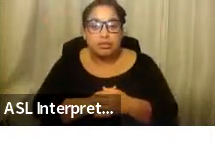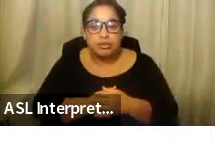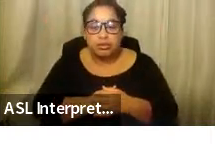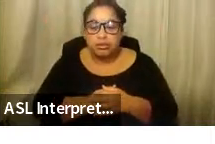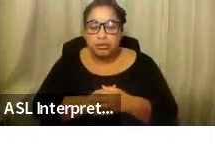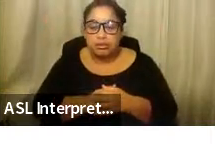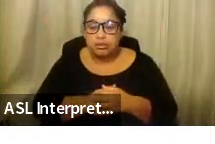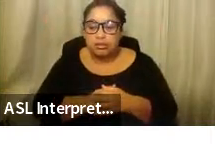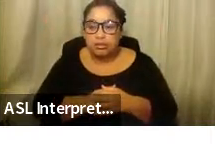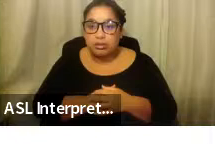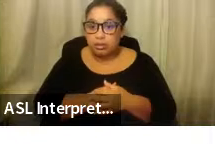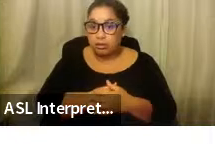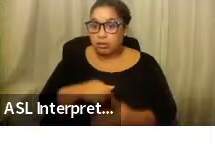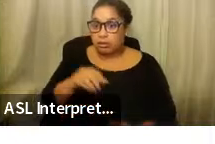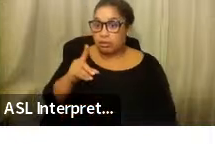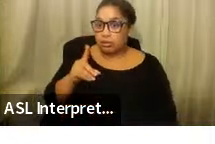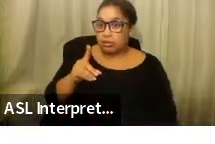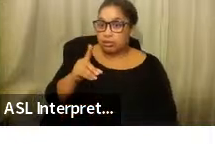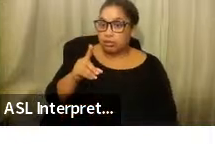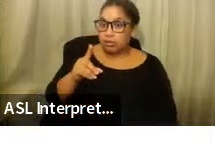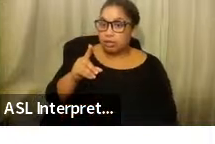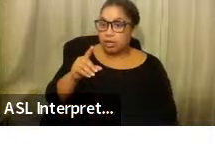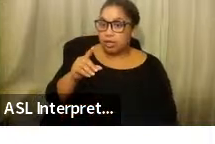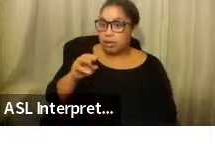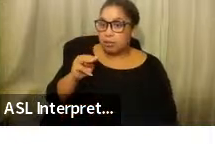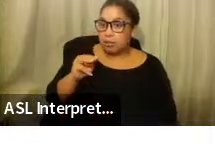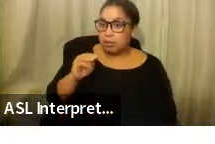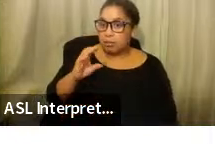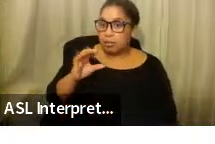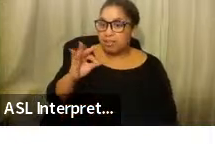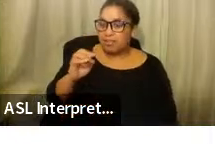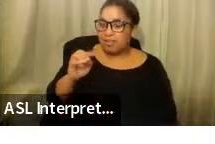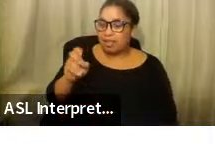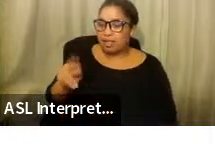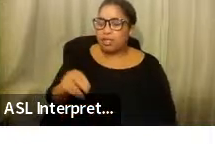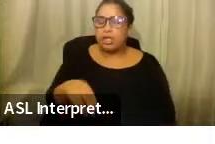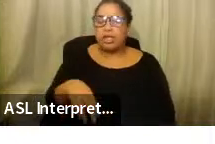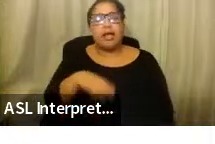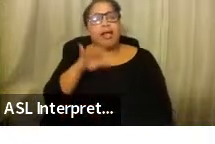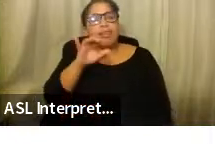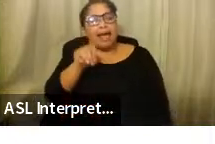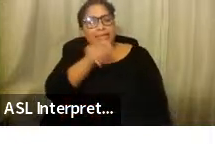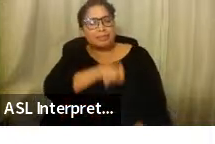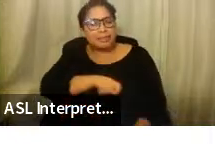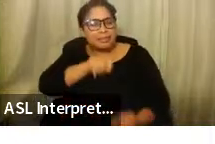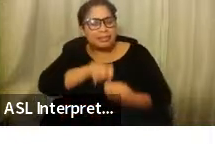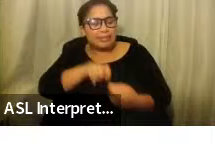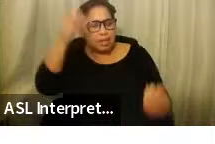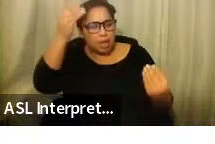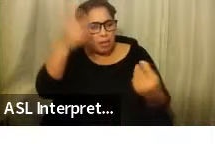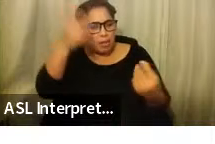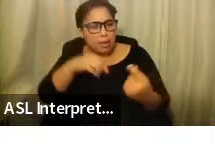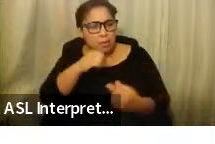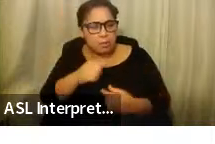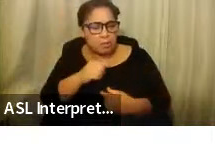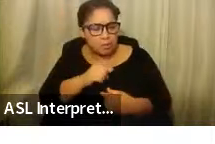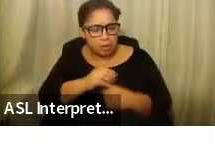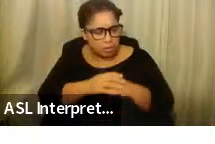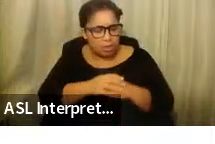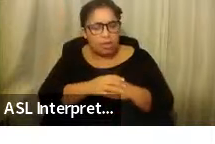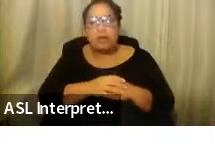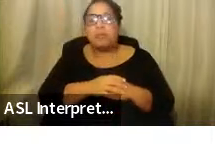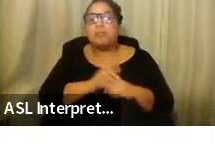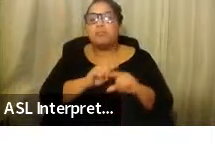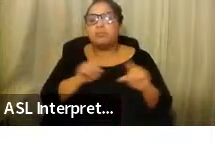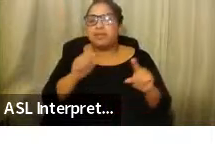Director McFadden, is that something you can answer? We haven't considered that directly. I mean, it's like all of the pieces,